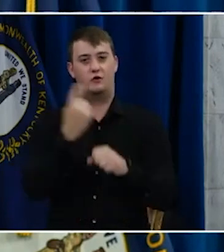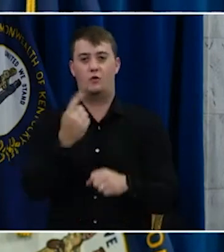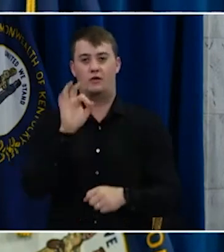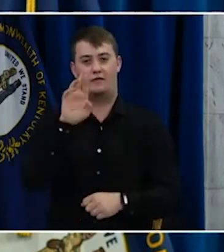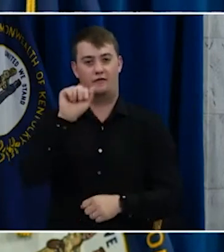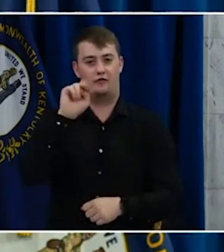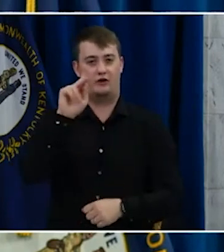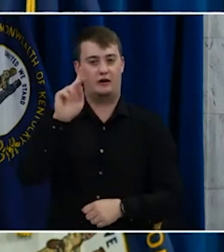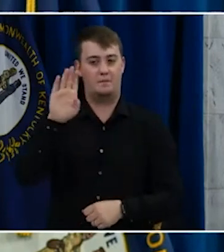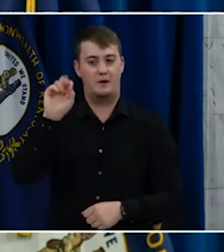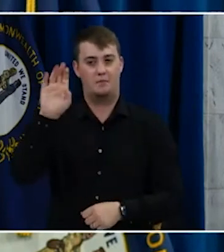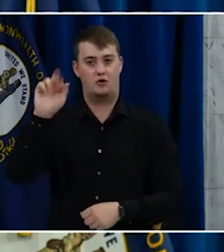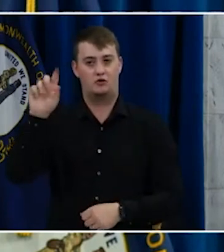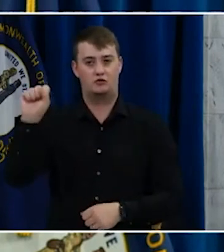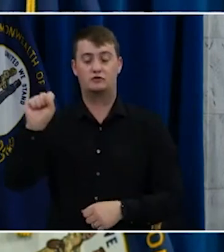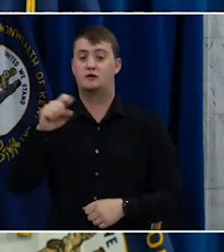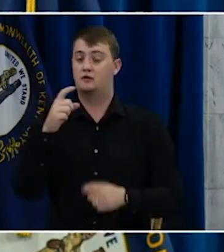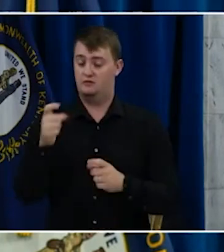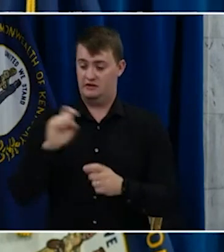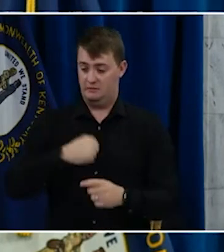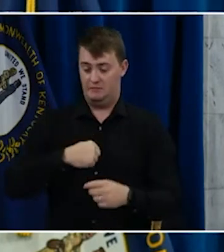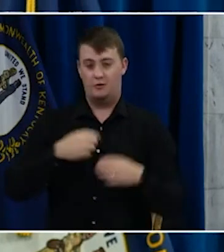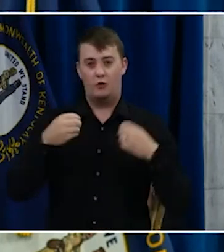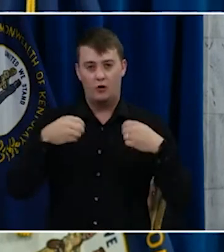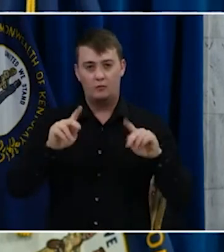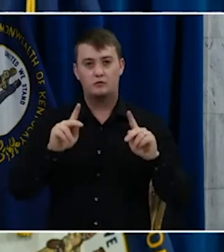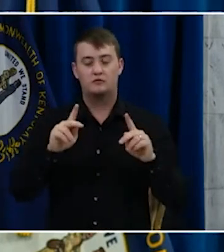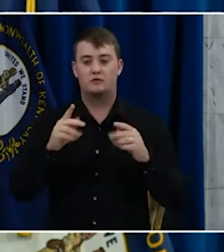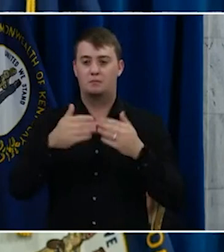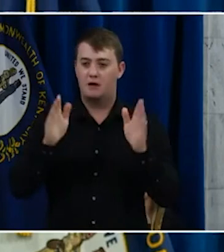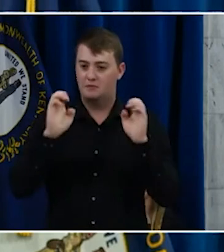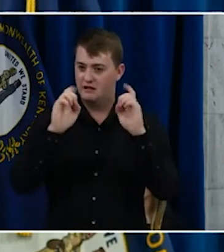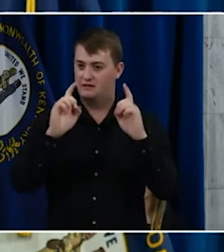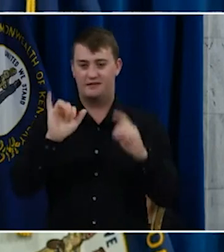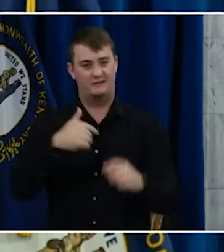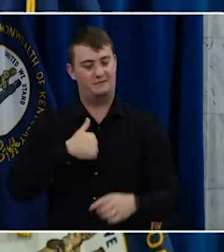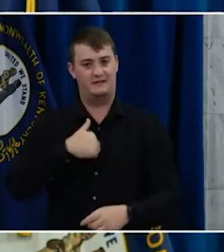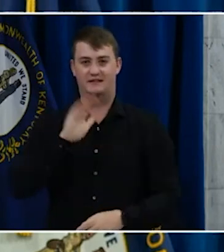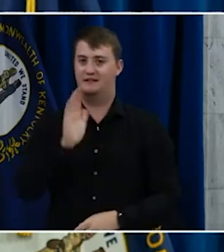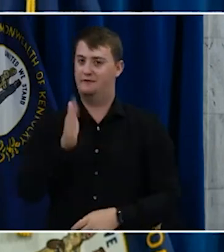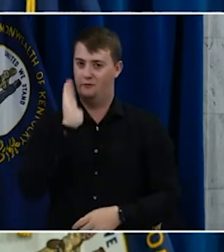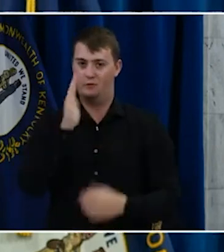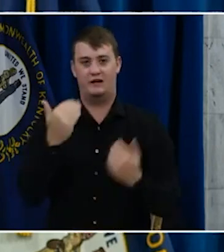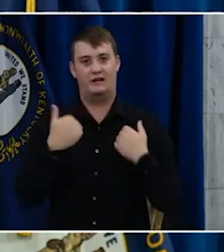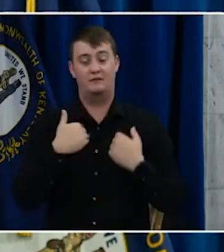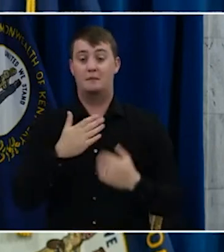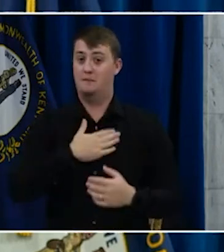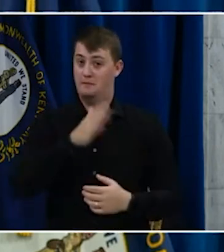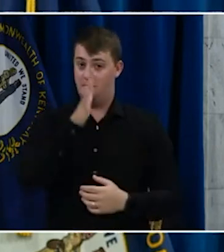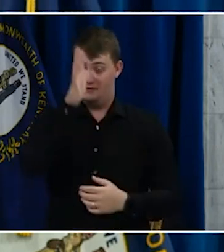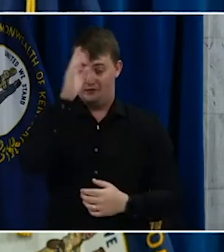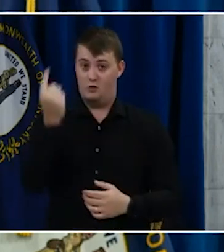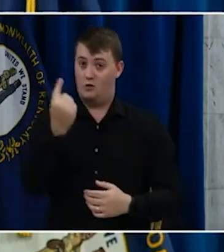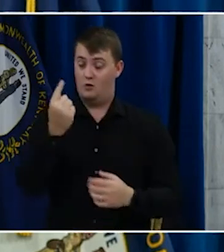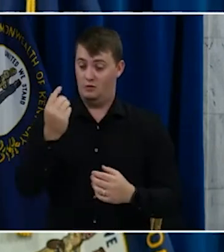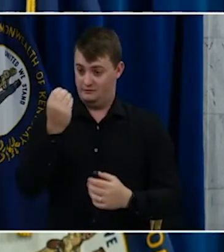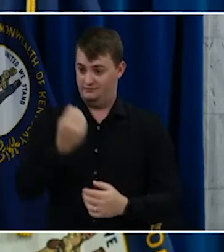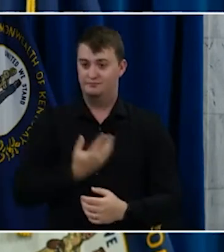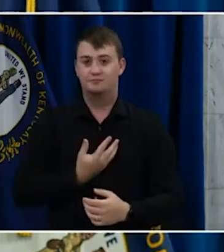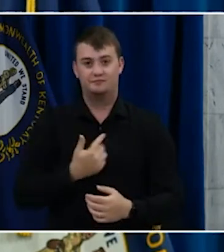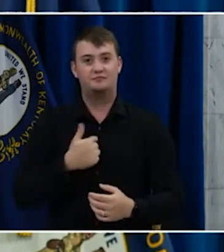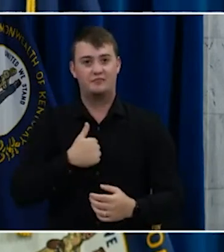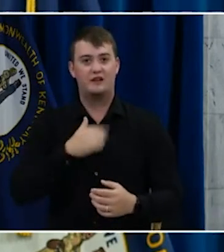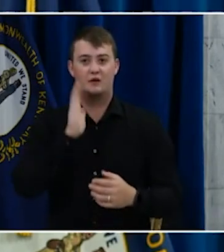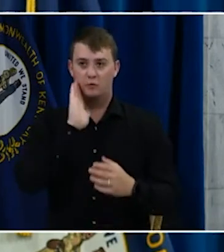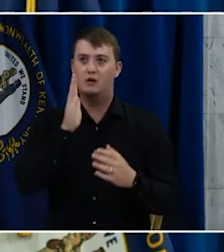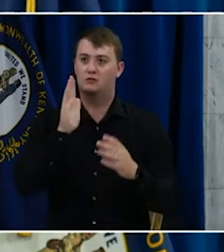Baldridge, who gave me opportunities in public education that I never would have had. Again, my parents always told me I was